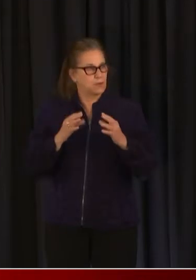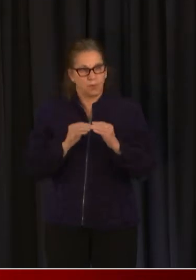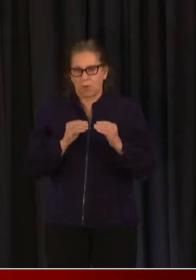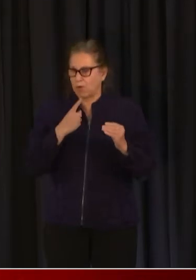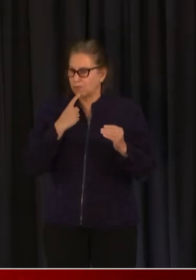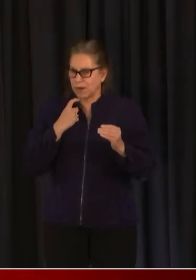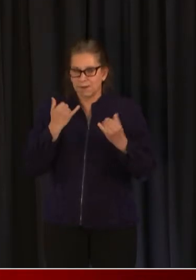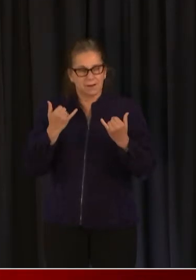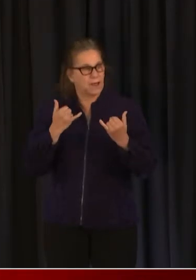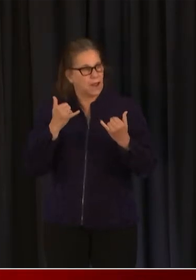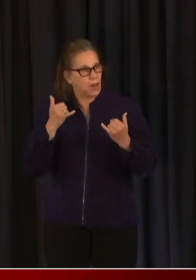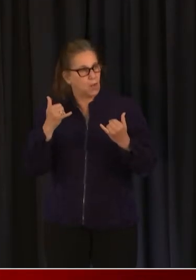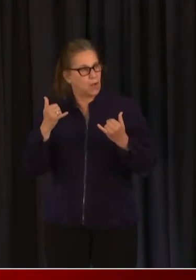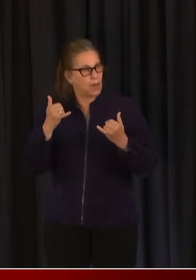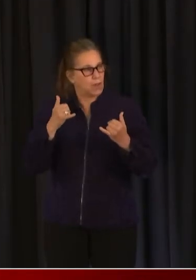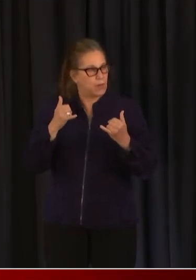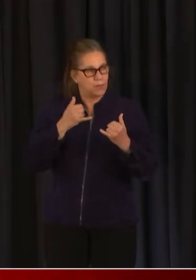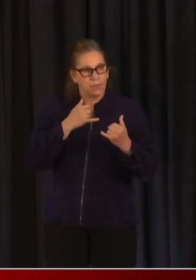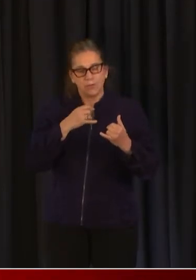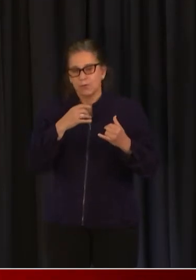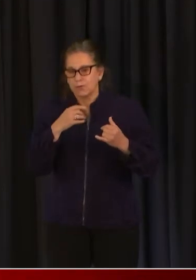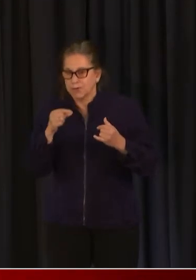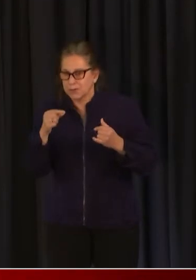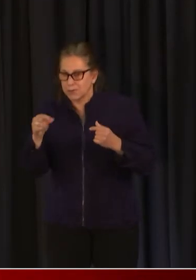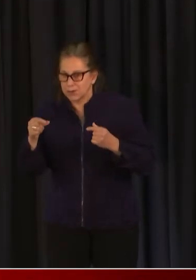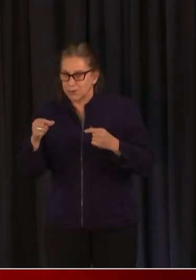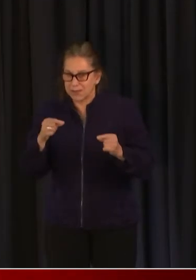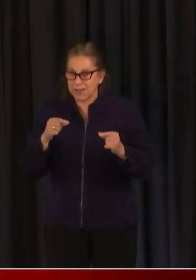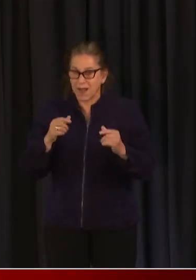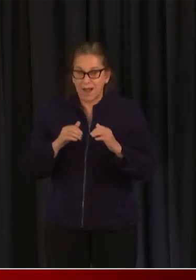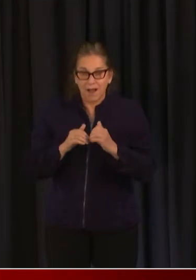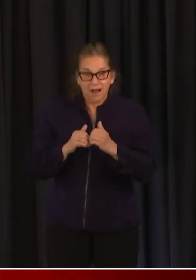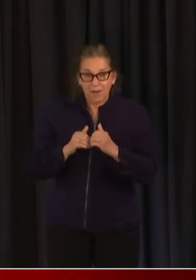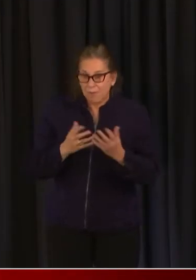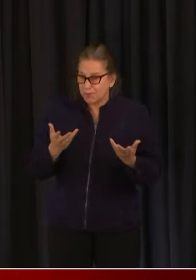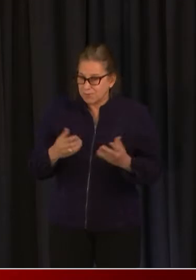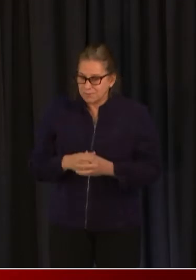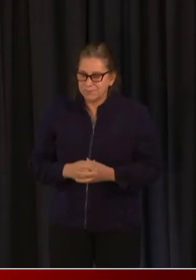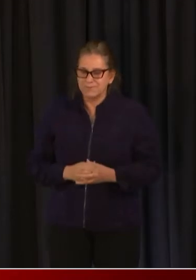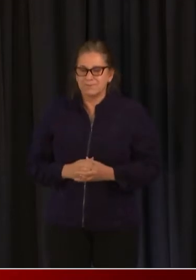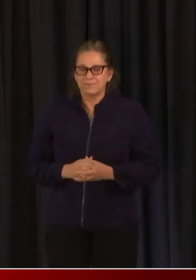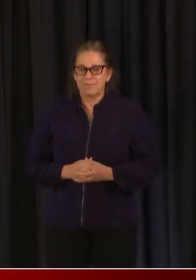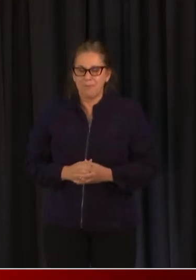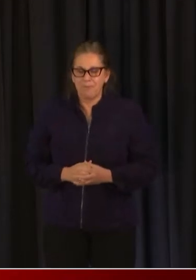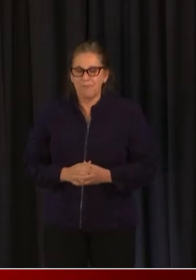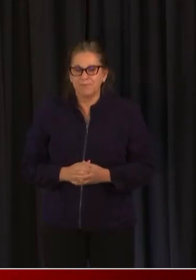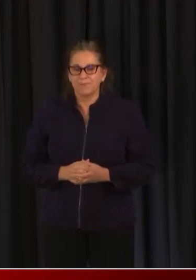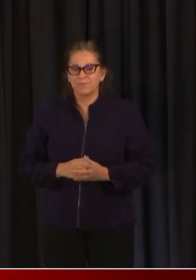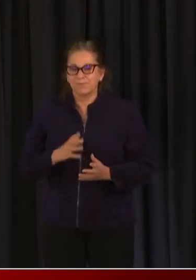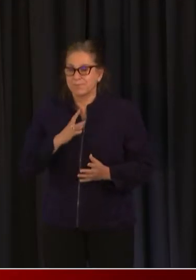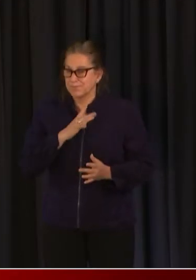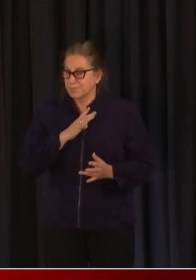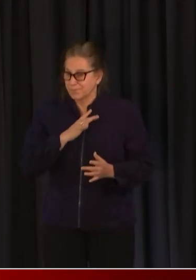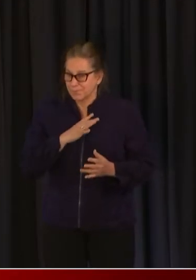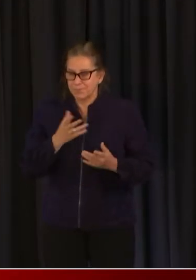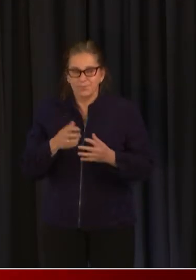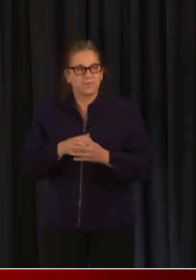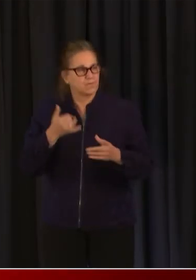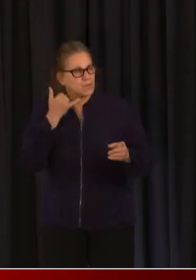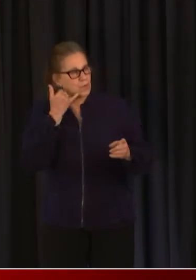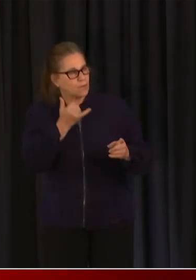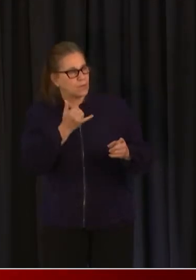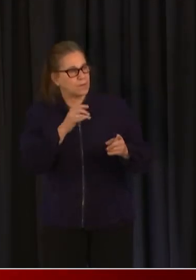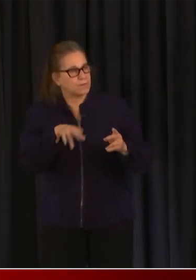so that's good news. We continue to ask people, however, to answer the call when DC Health calls.